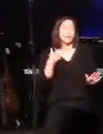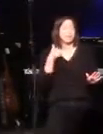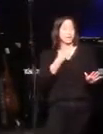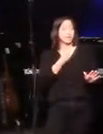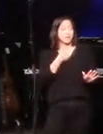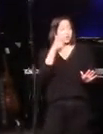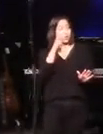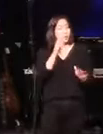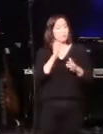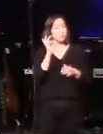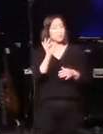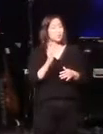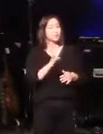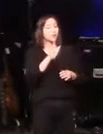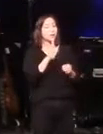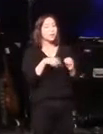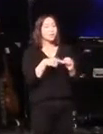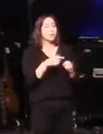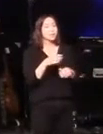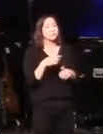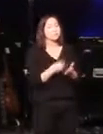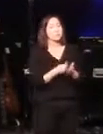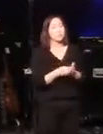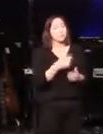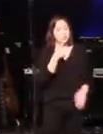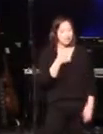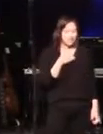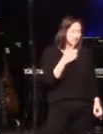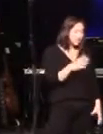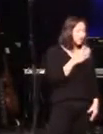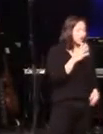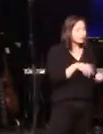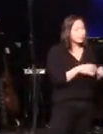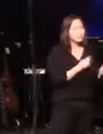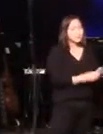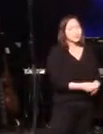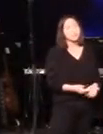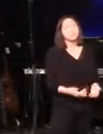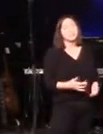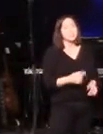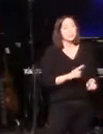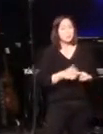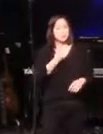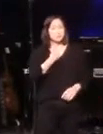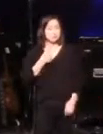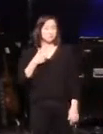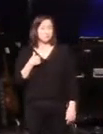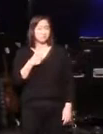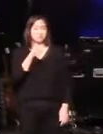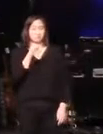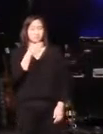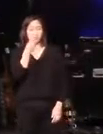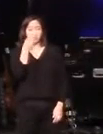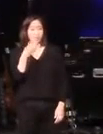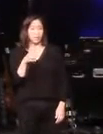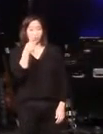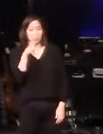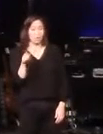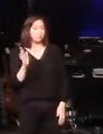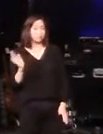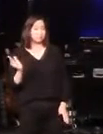money. I don't. I think it's one of the things that honestly, if we are truly honest with